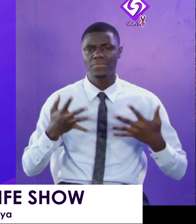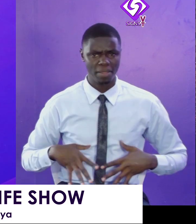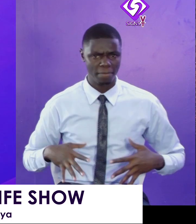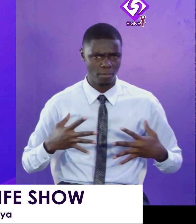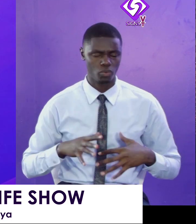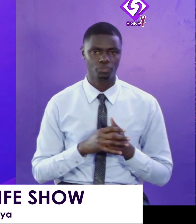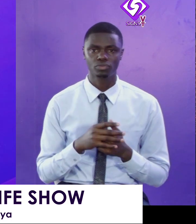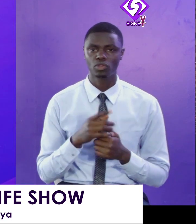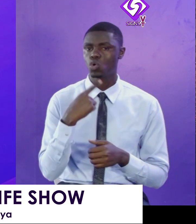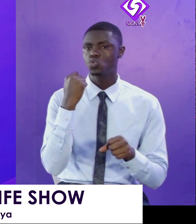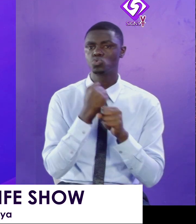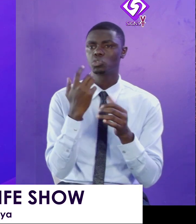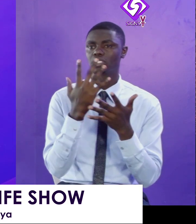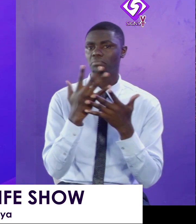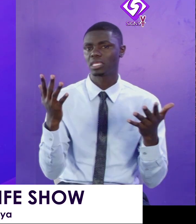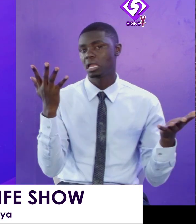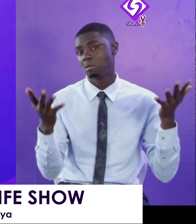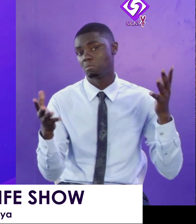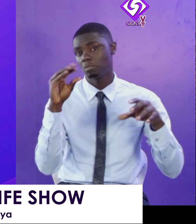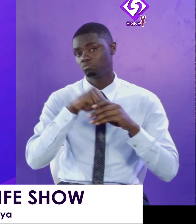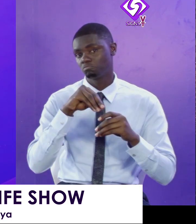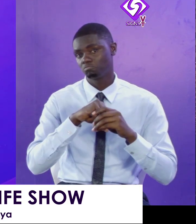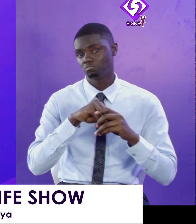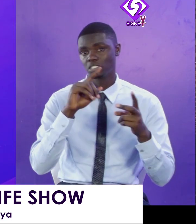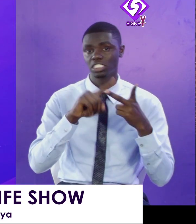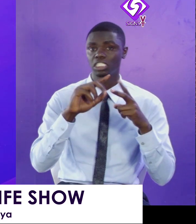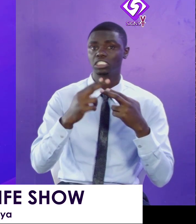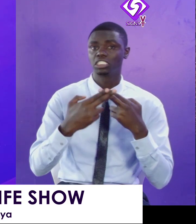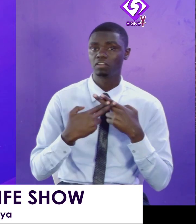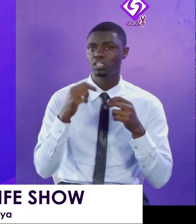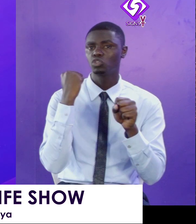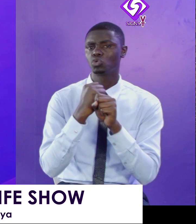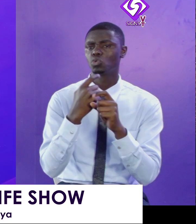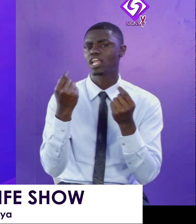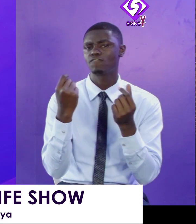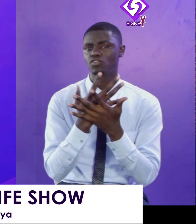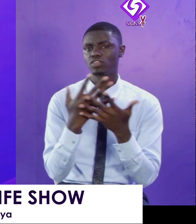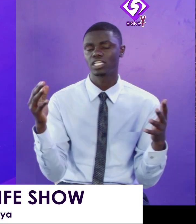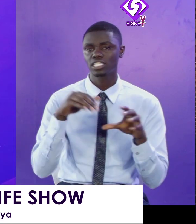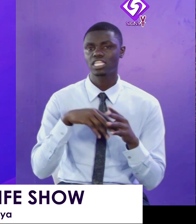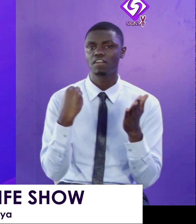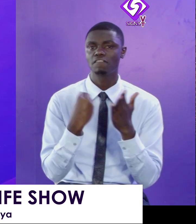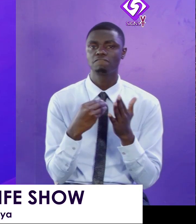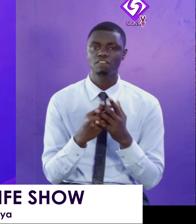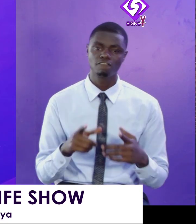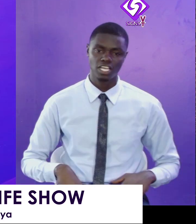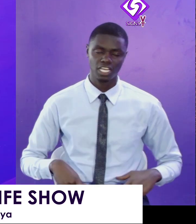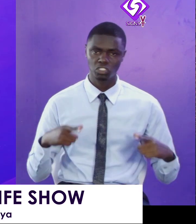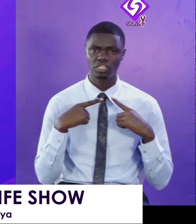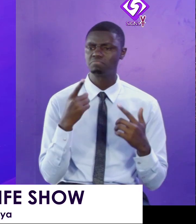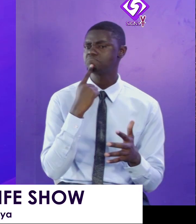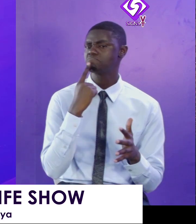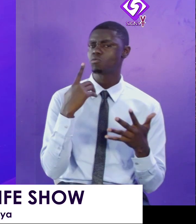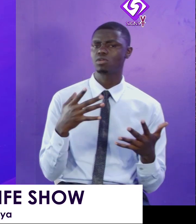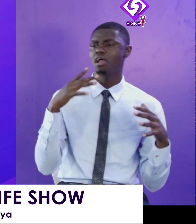who do some things, maybe investing, saving, or doing a few things in their financial lives, say, I